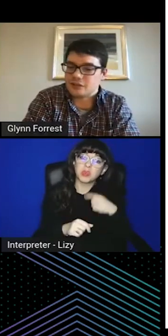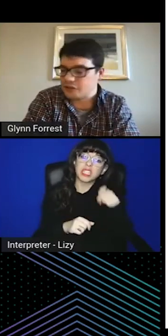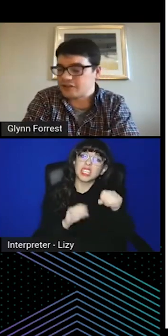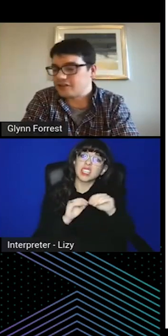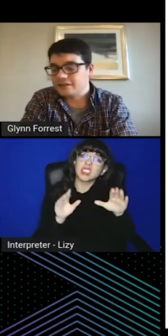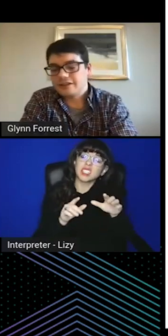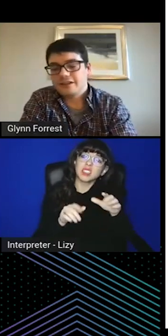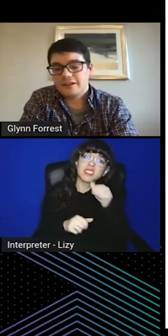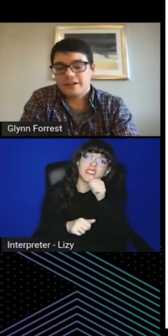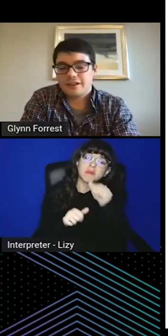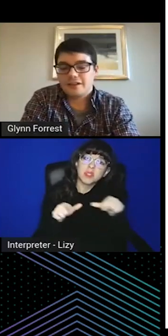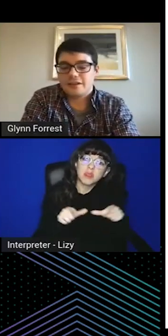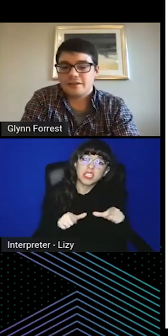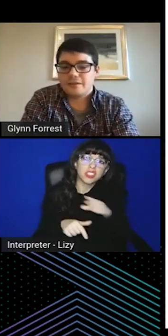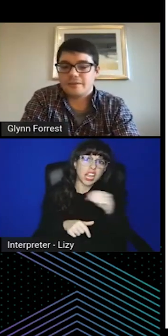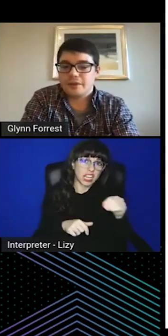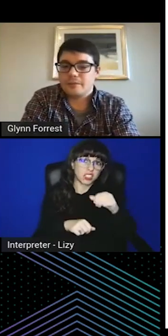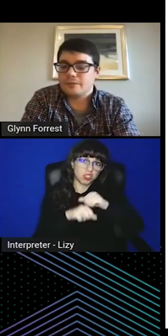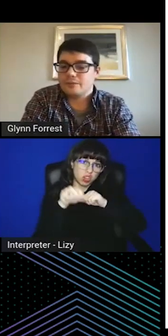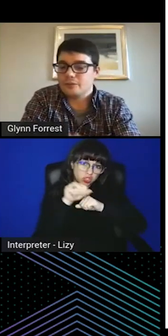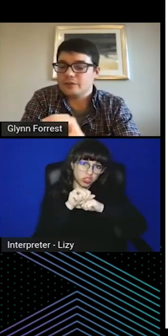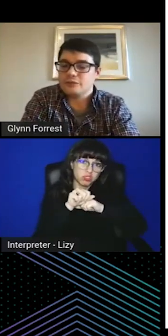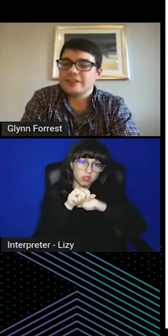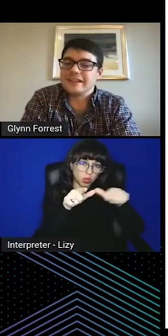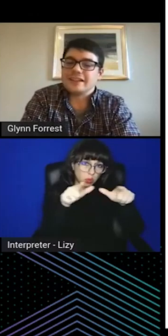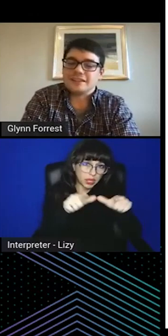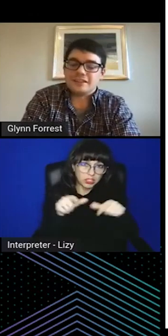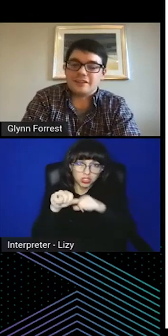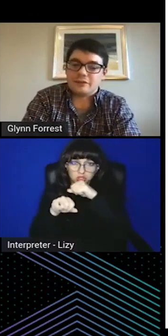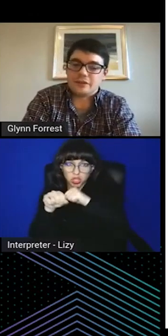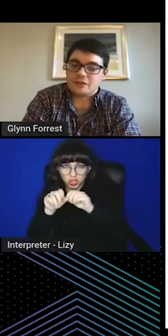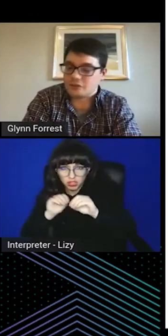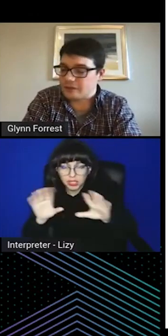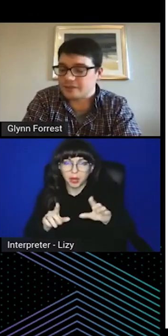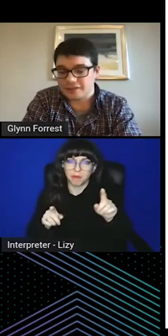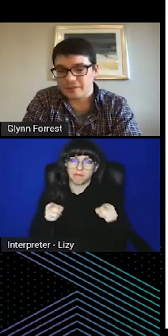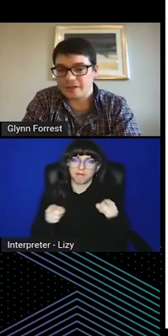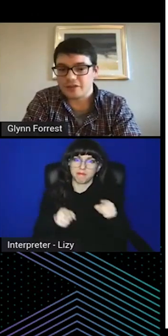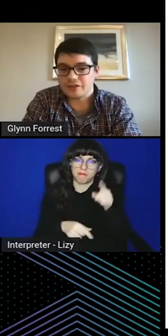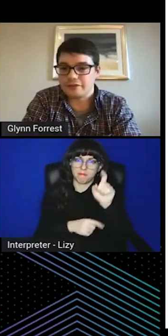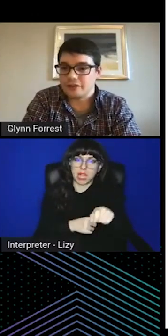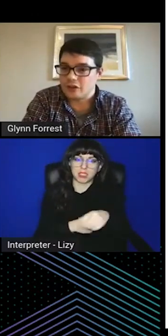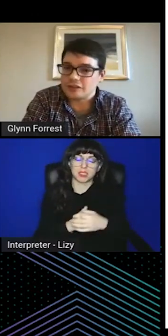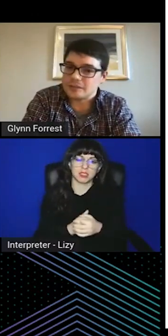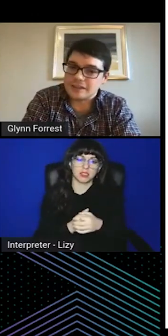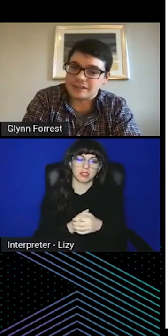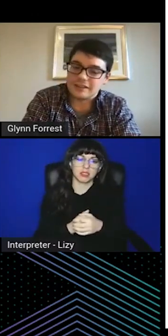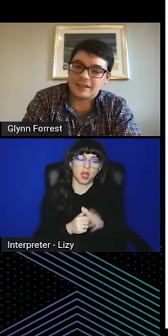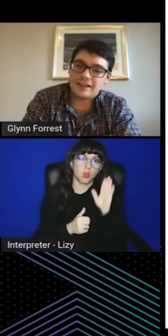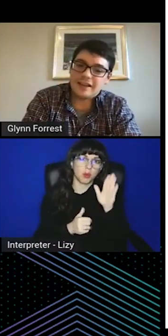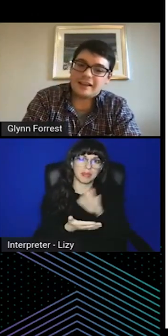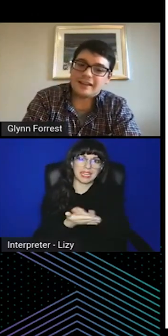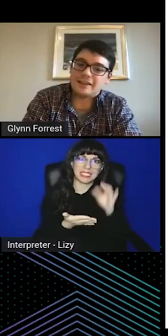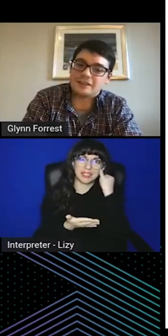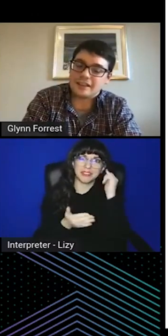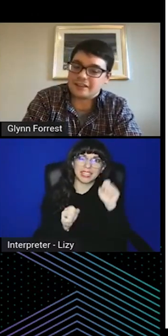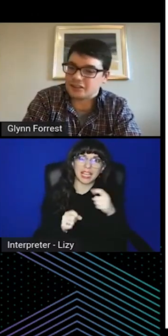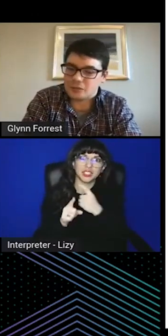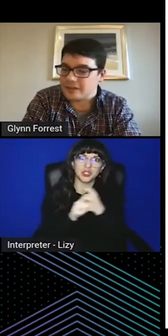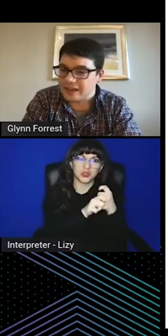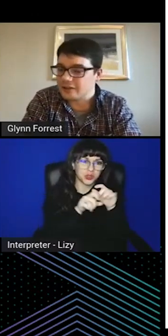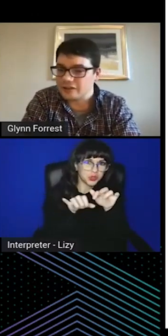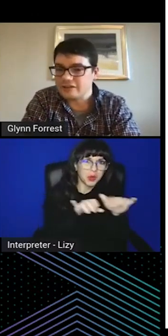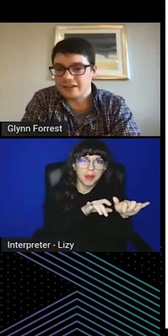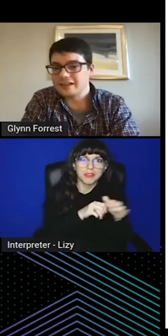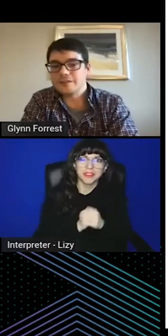secret structure. But it would be really nice if we could script it somehow, if we could automate it and kind of take the